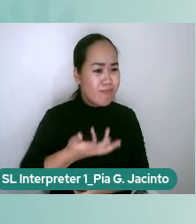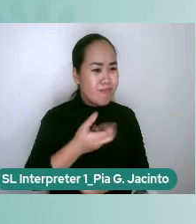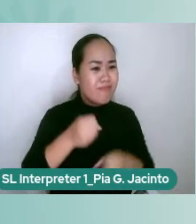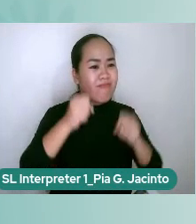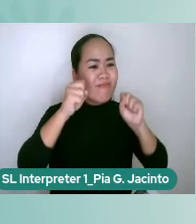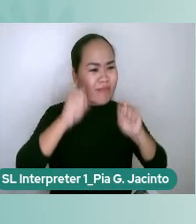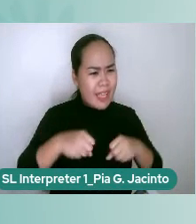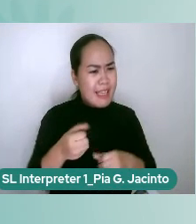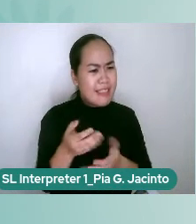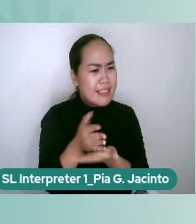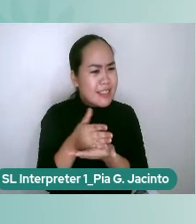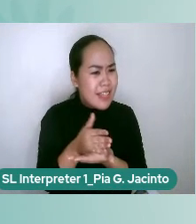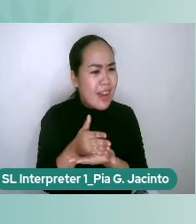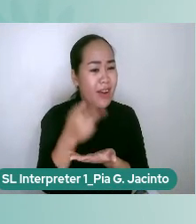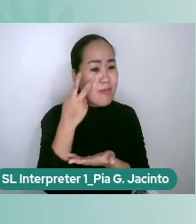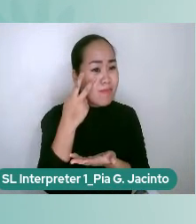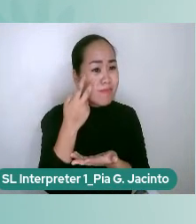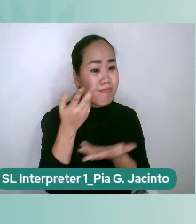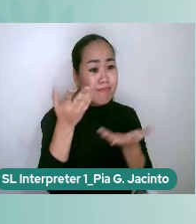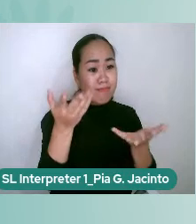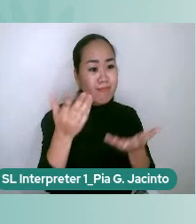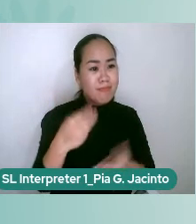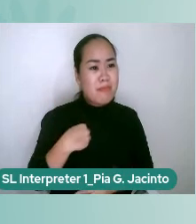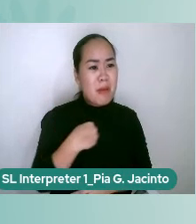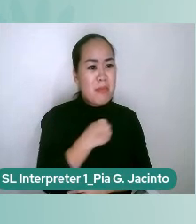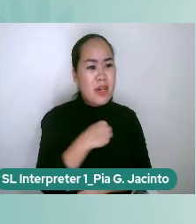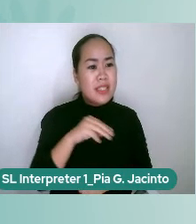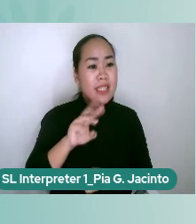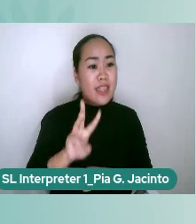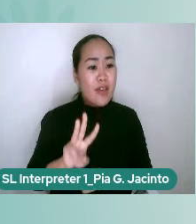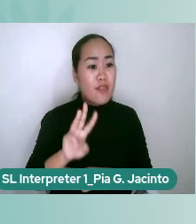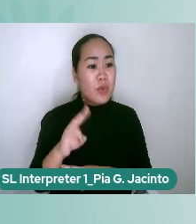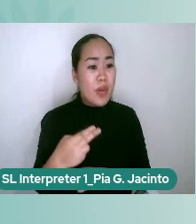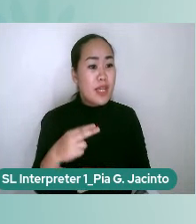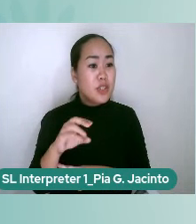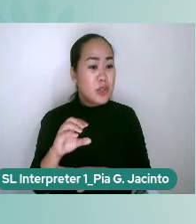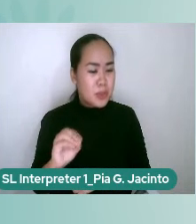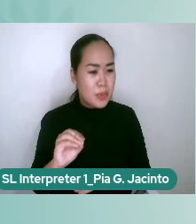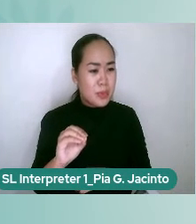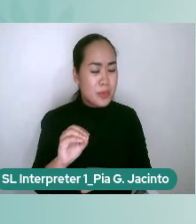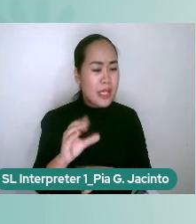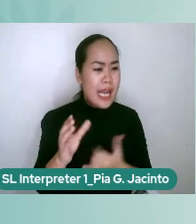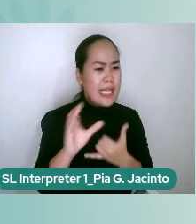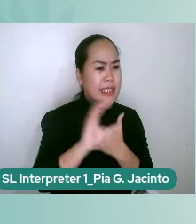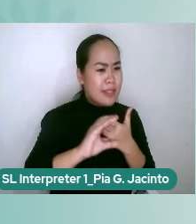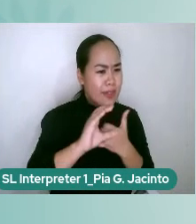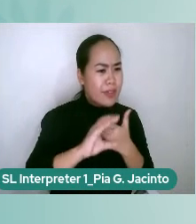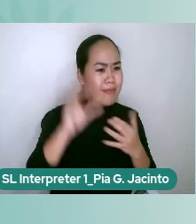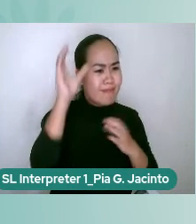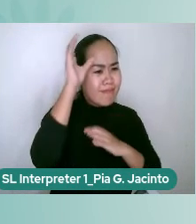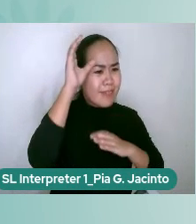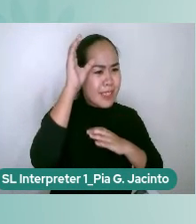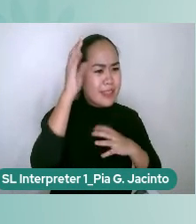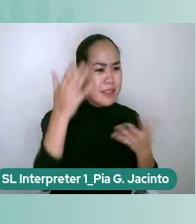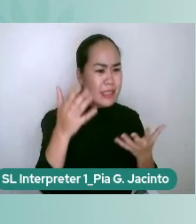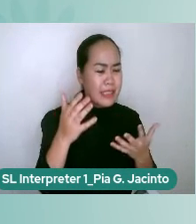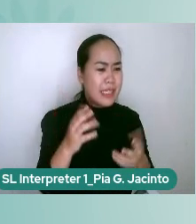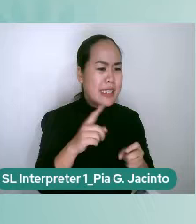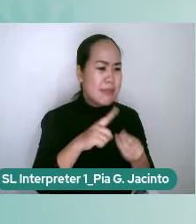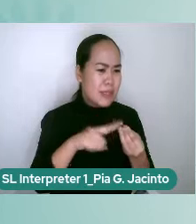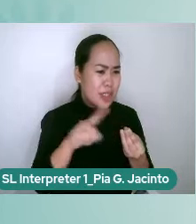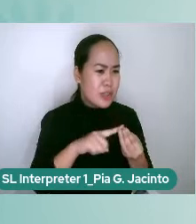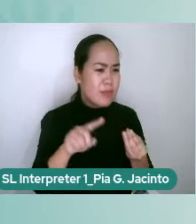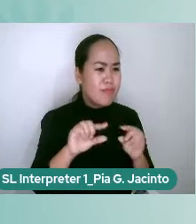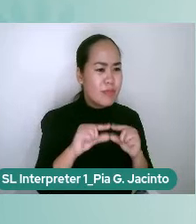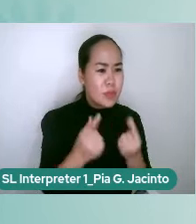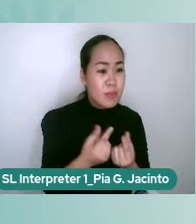I've shown today, particularly the members of the WHO Cervical Cancer Elimination Modelling Consortium, shown there at the top right. And finally,